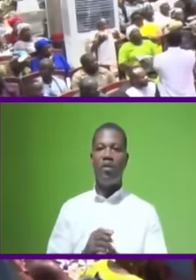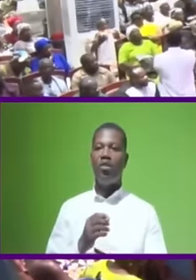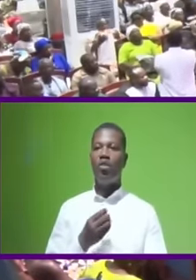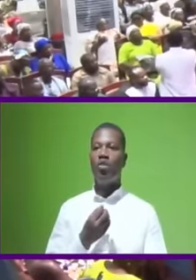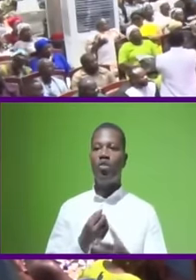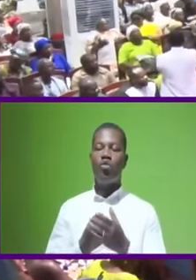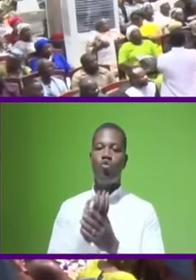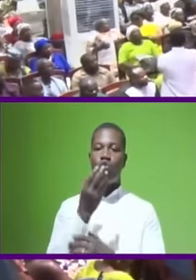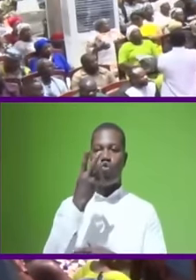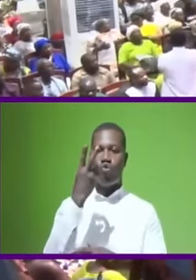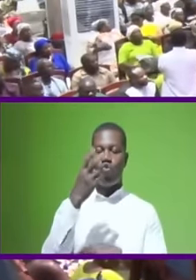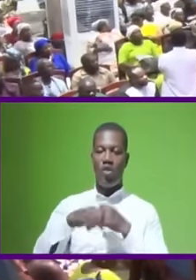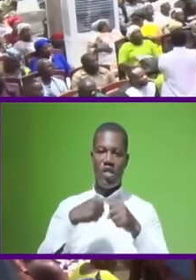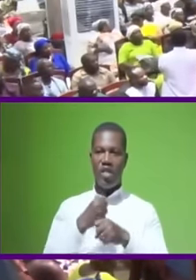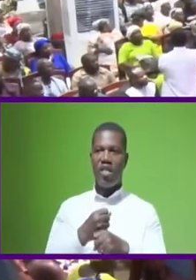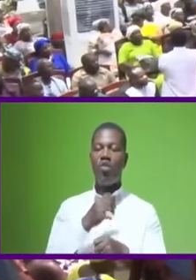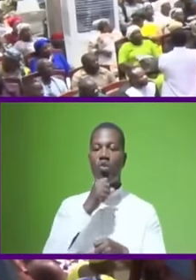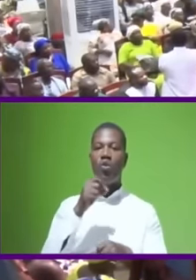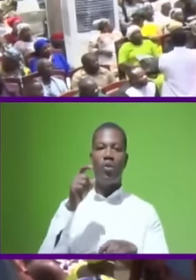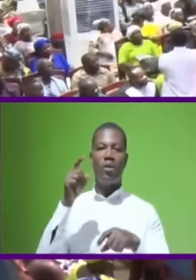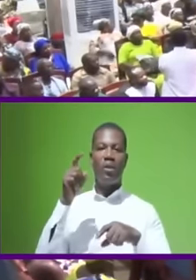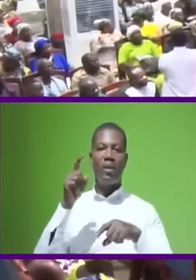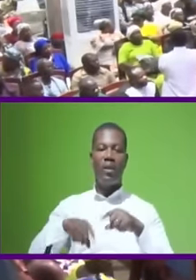me. Ah, let's look at his image.